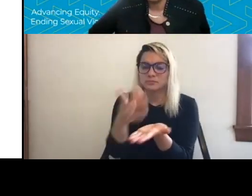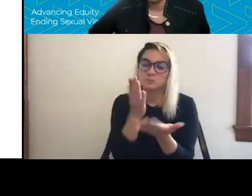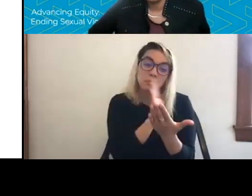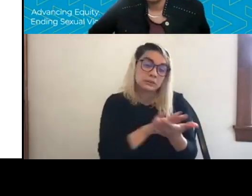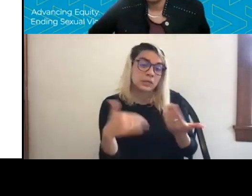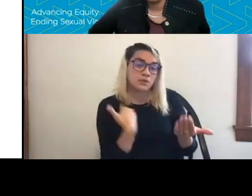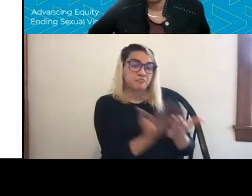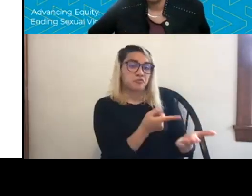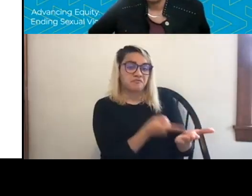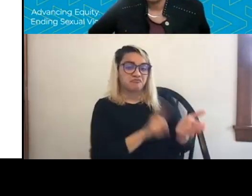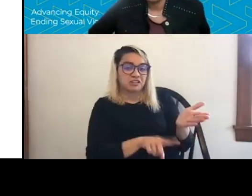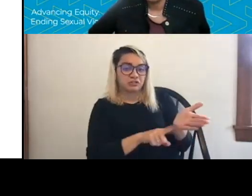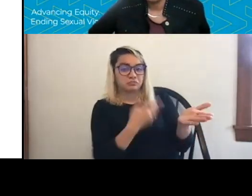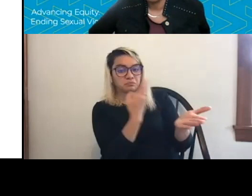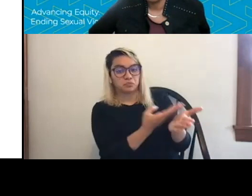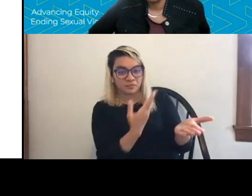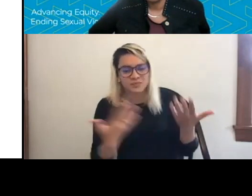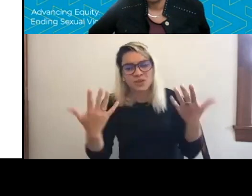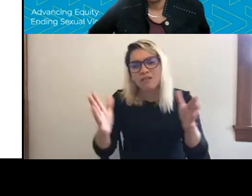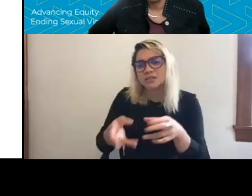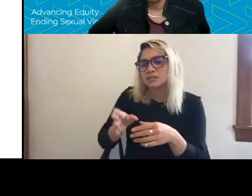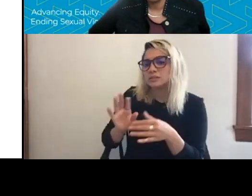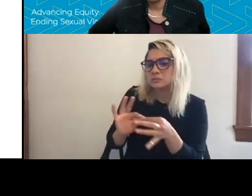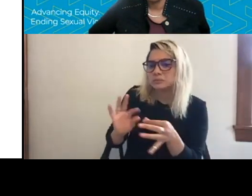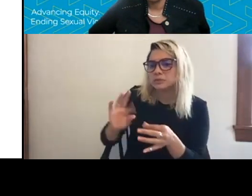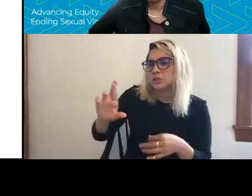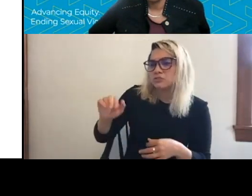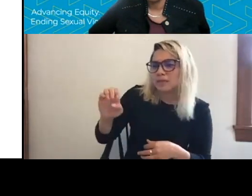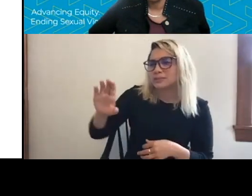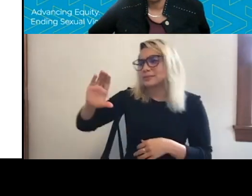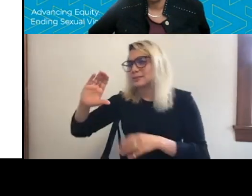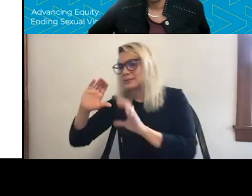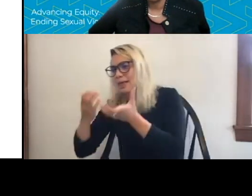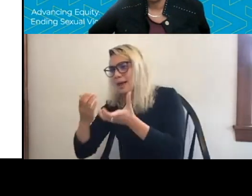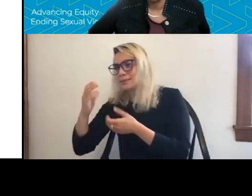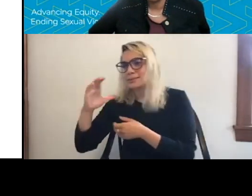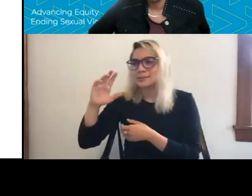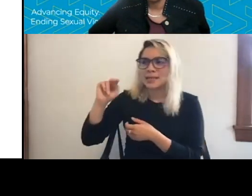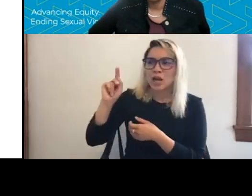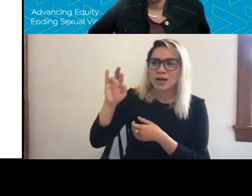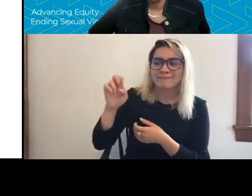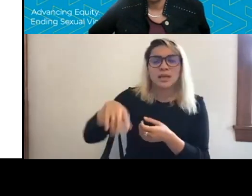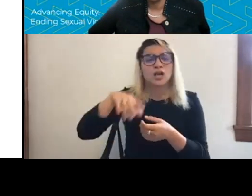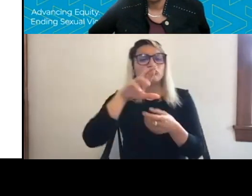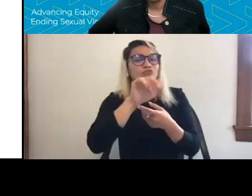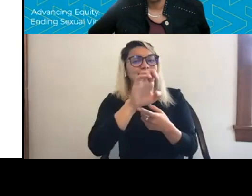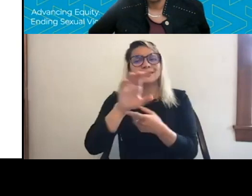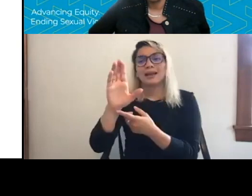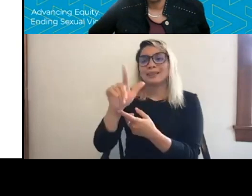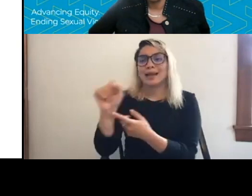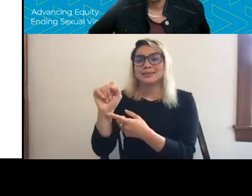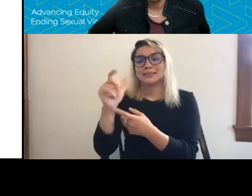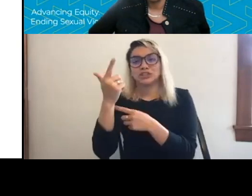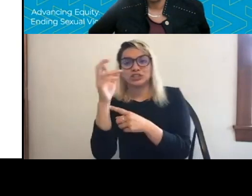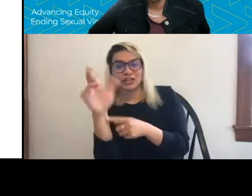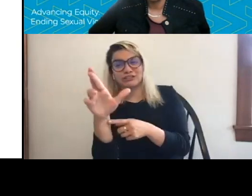named like race class narrative. So going like race class gender. And quite frankly, in general, it's